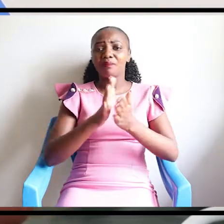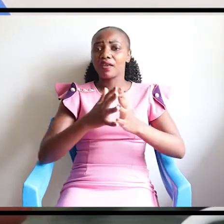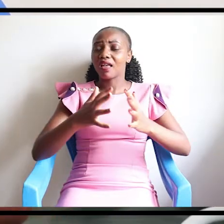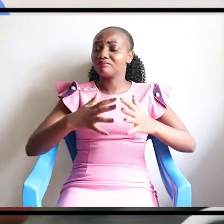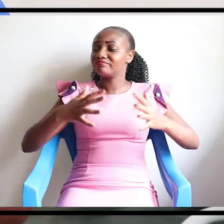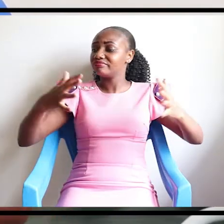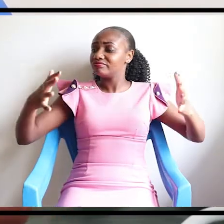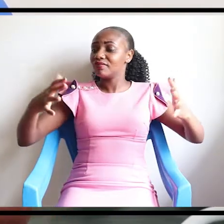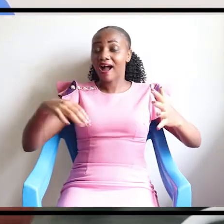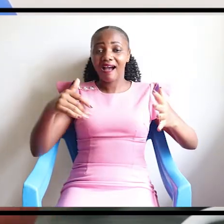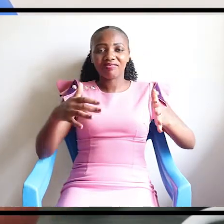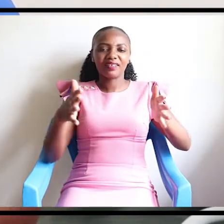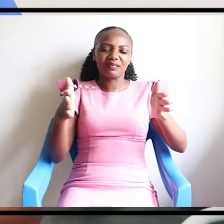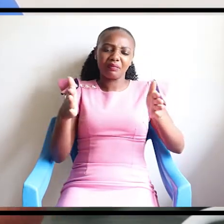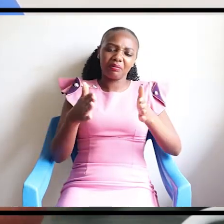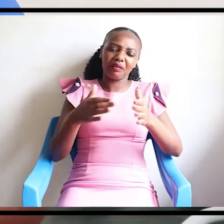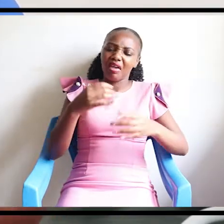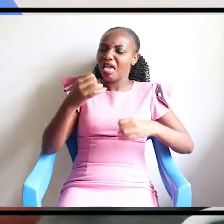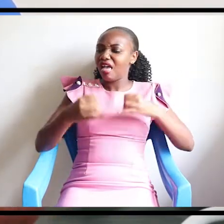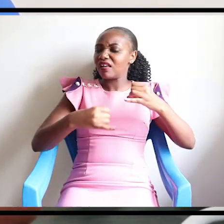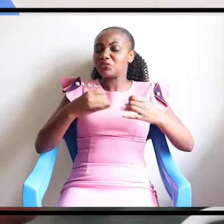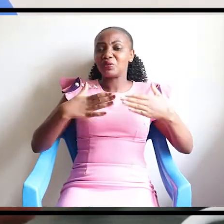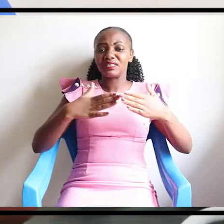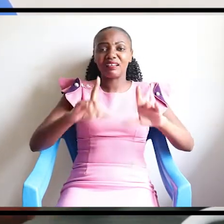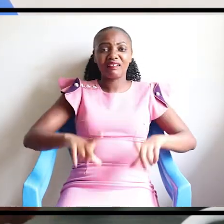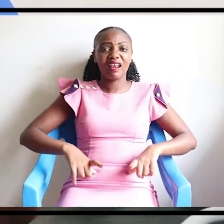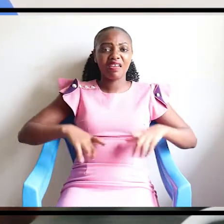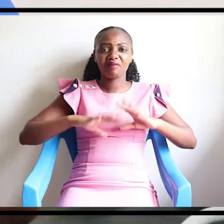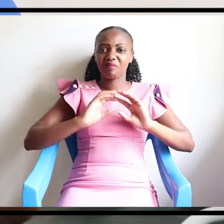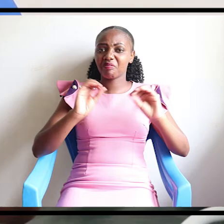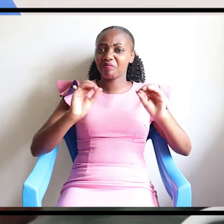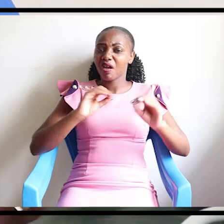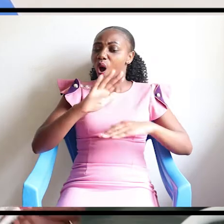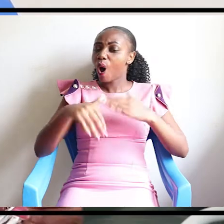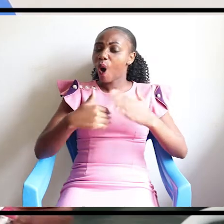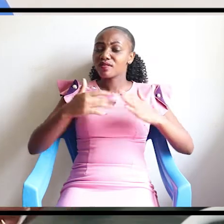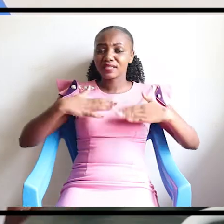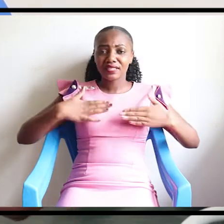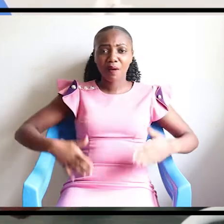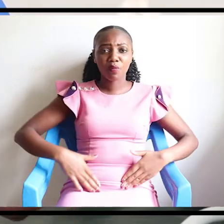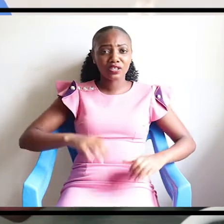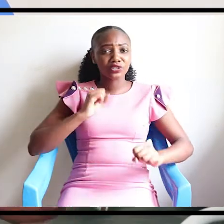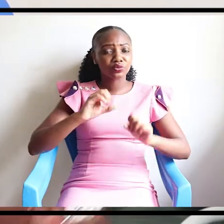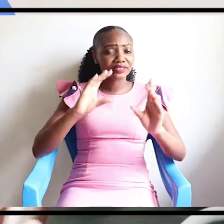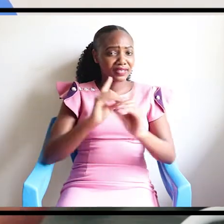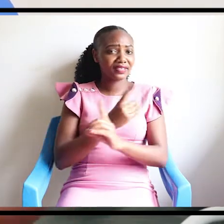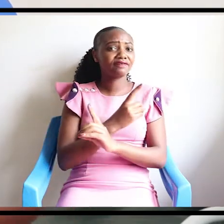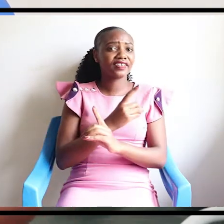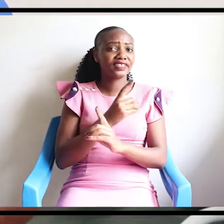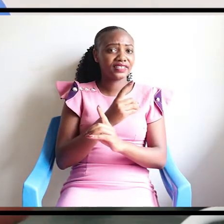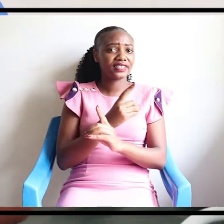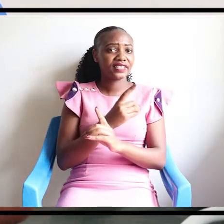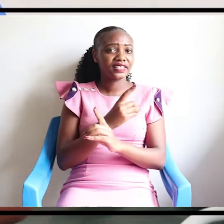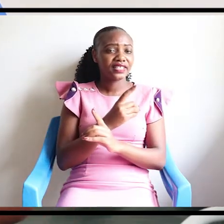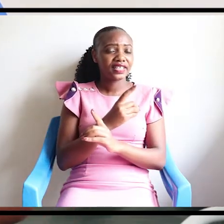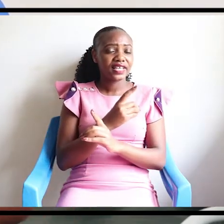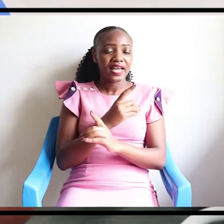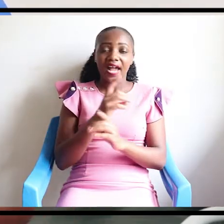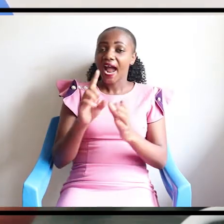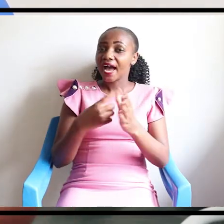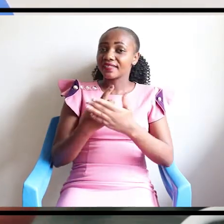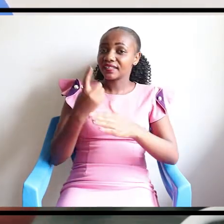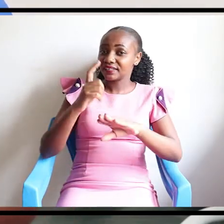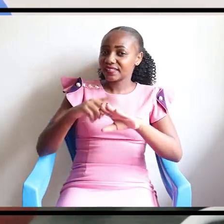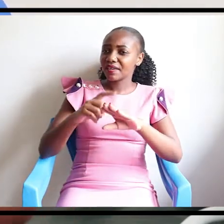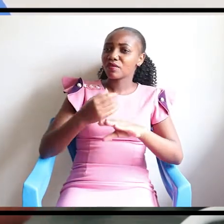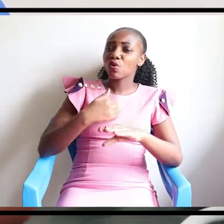I could not enjoy my sex life. All these are bodies that are different, and there could be other factors triggering. Of course, if you take